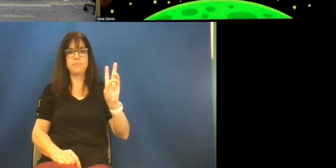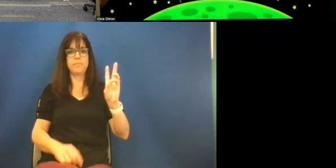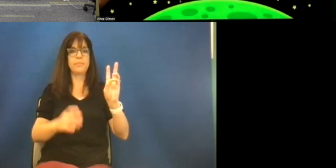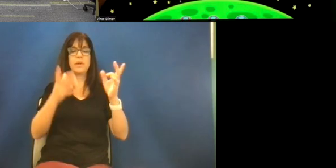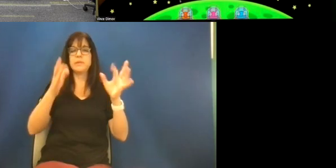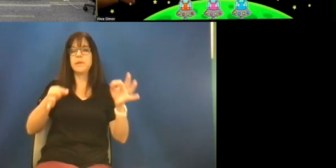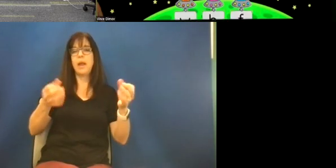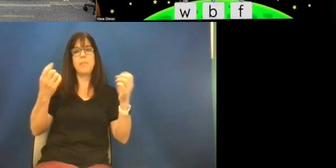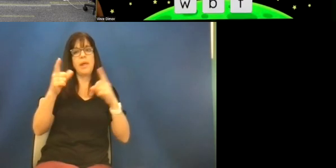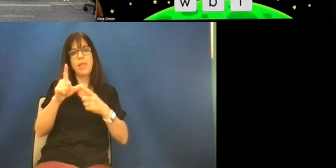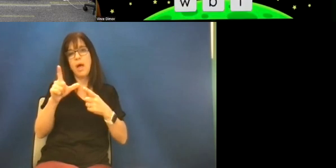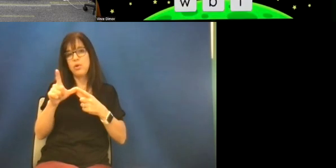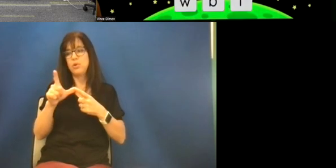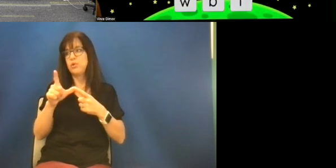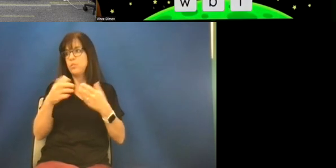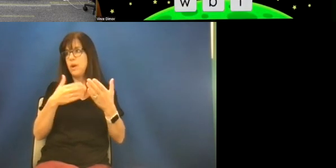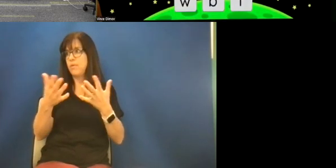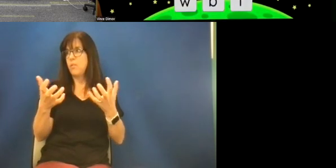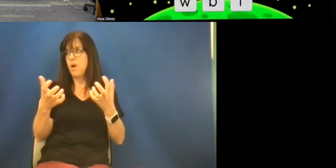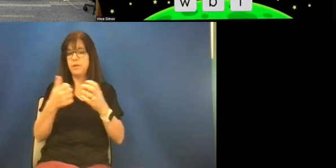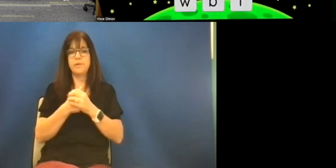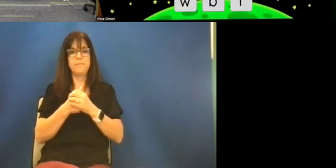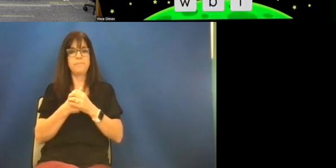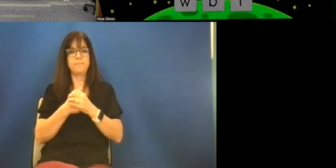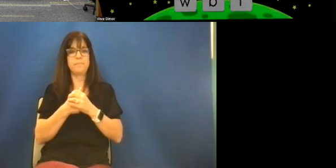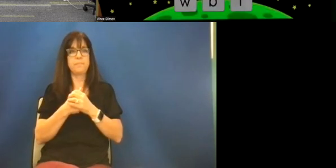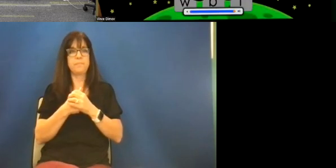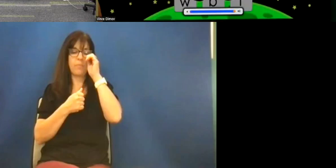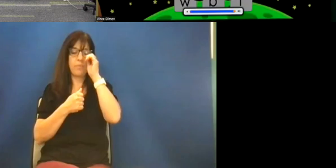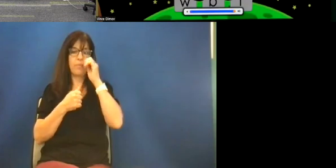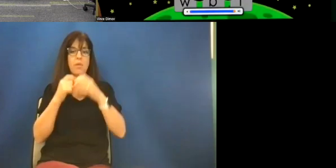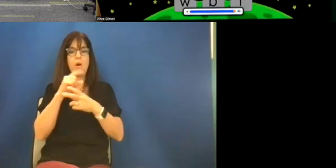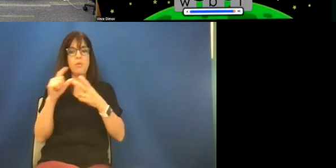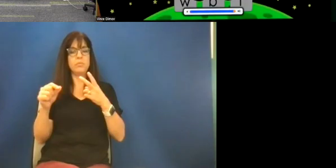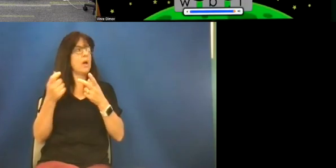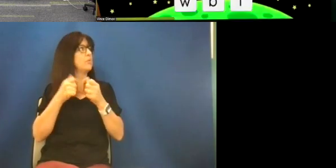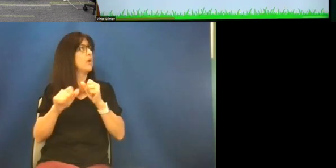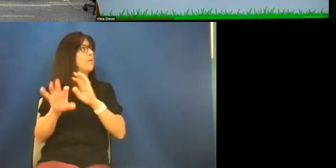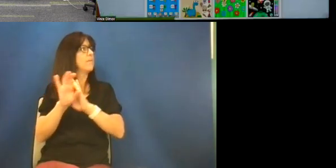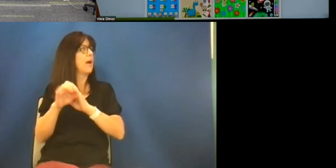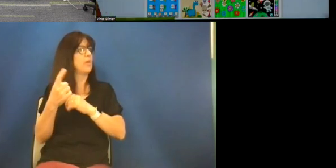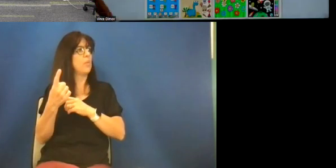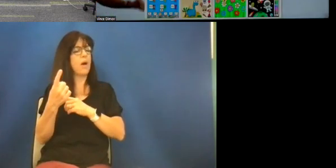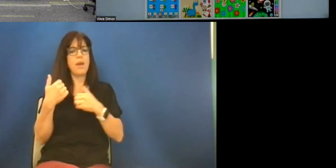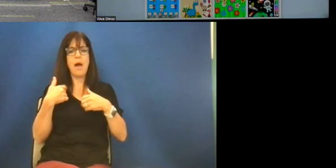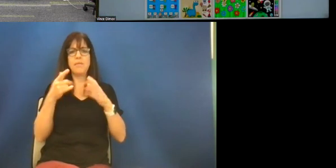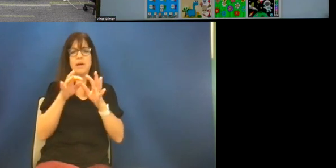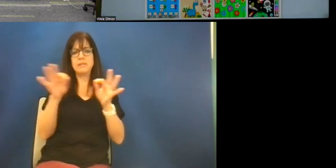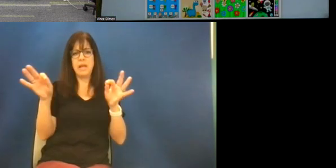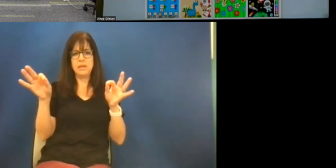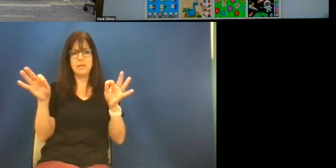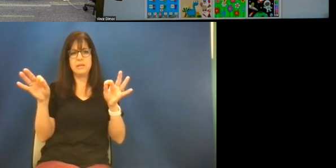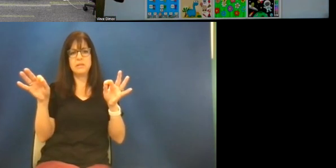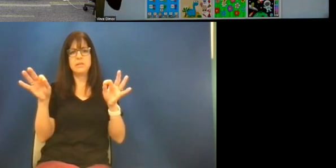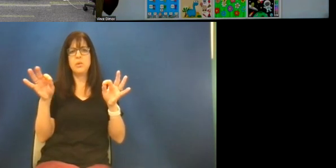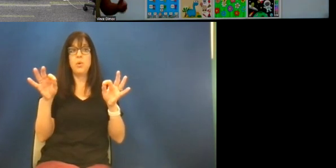many letters you want missing and things like that. So there's just an option. I was trying to find the one where it does like a sentence, but you can like